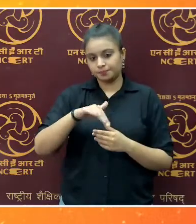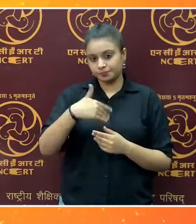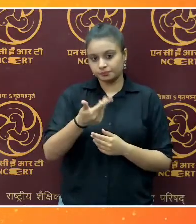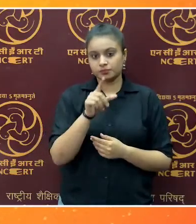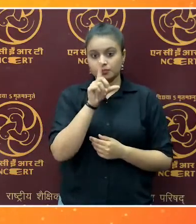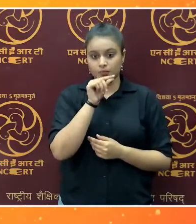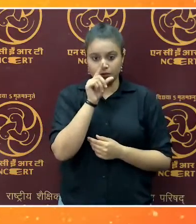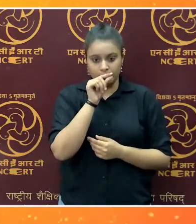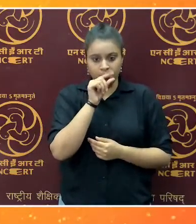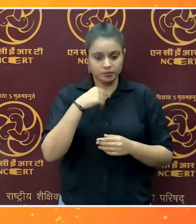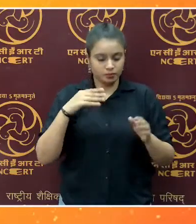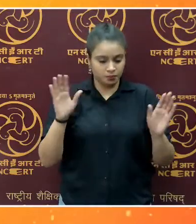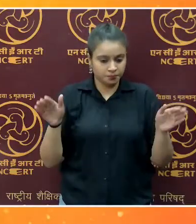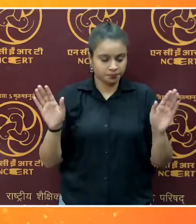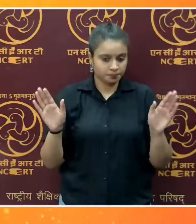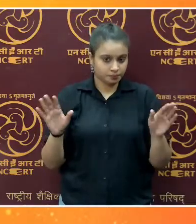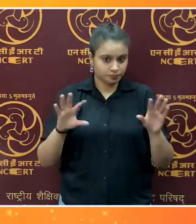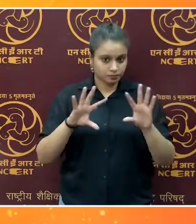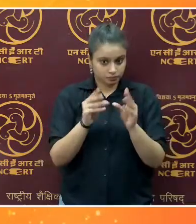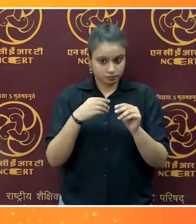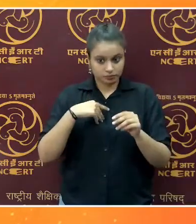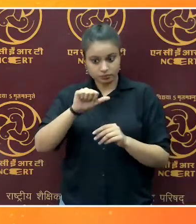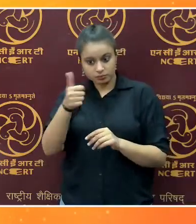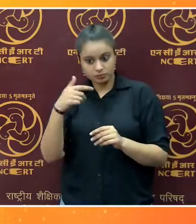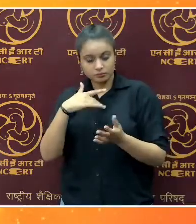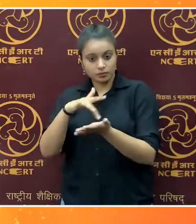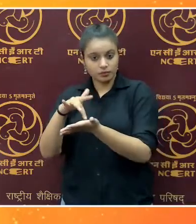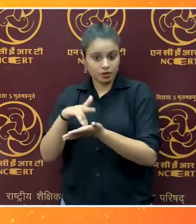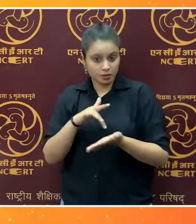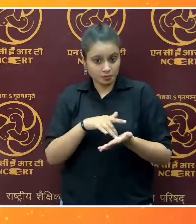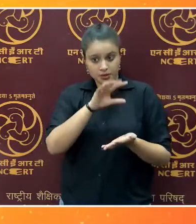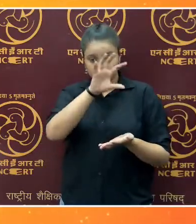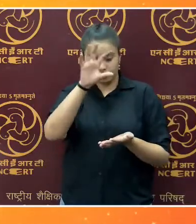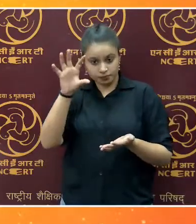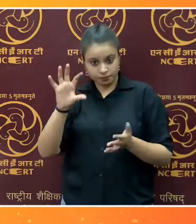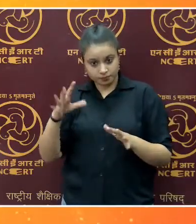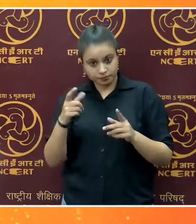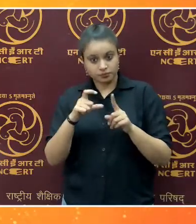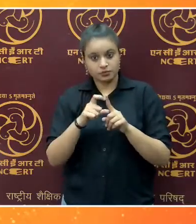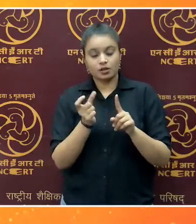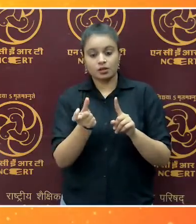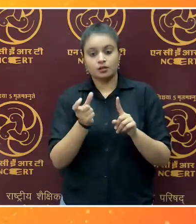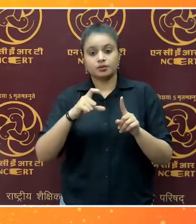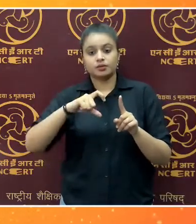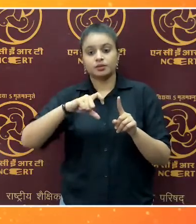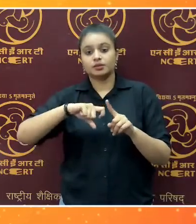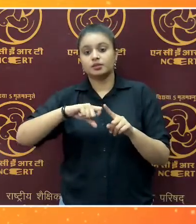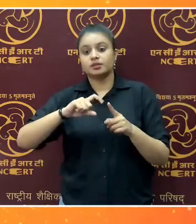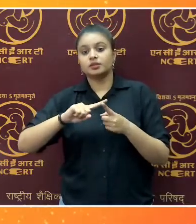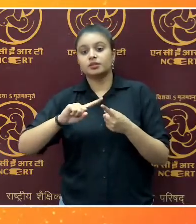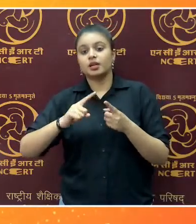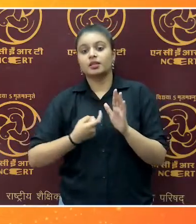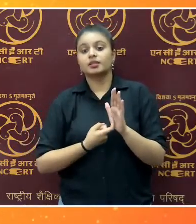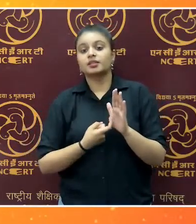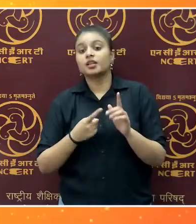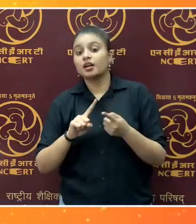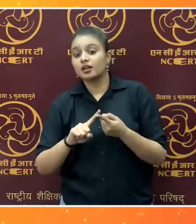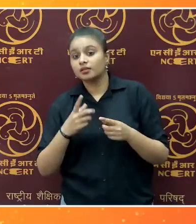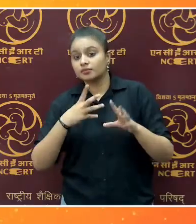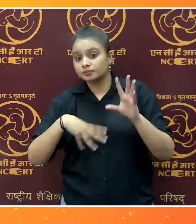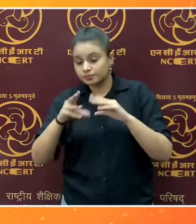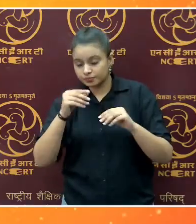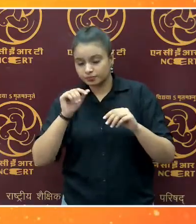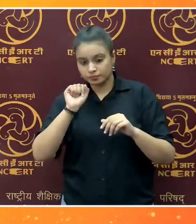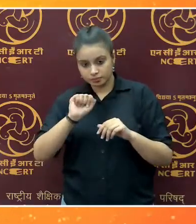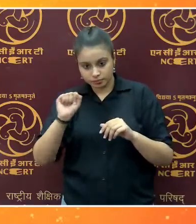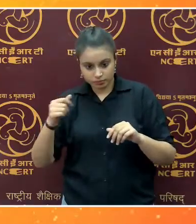birds carry his fame to the other countries, which is where our friend Dr. Albatross Dr. Albatross learnt comes. about. He spends,